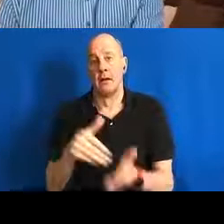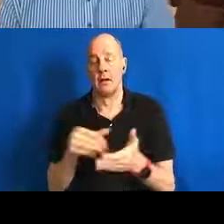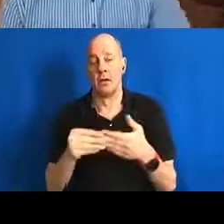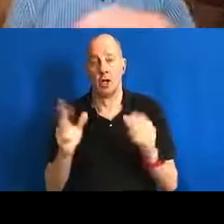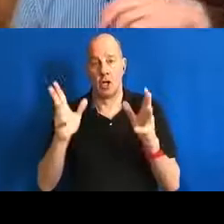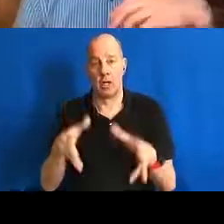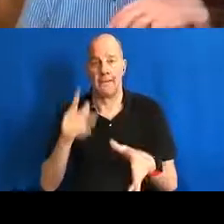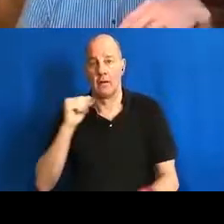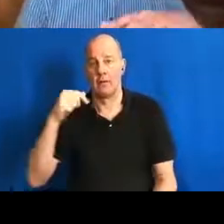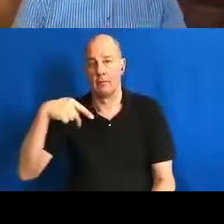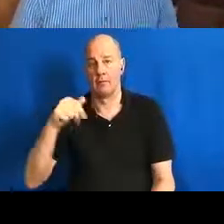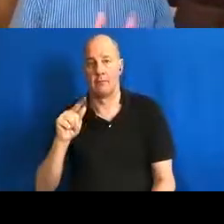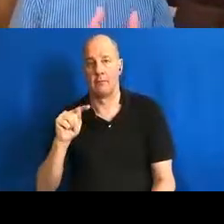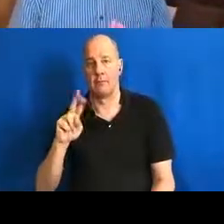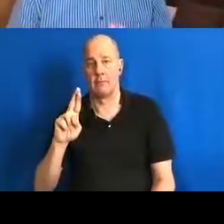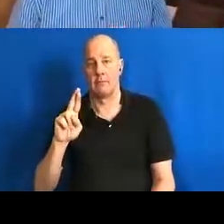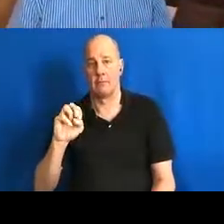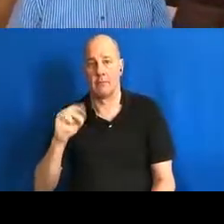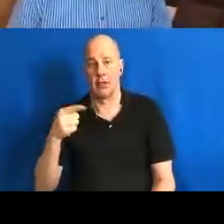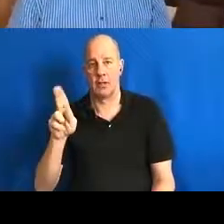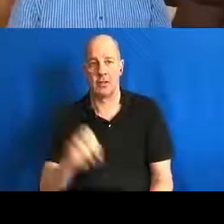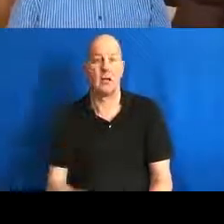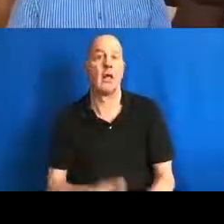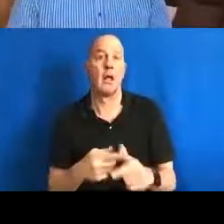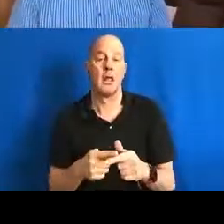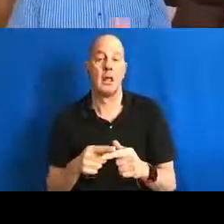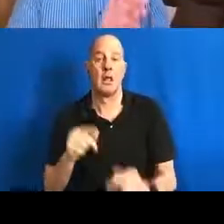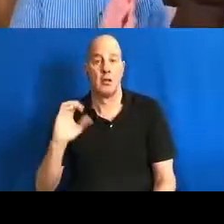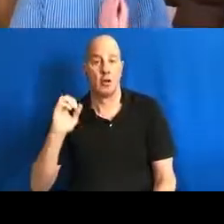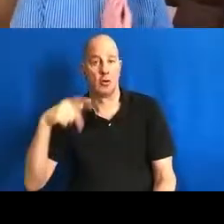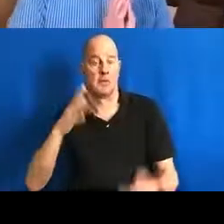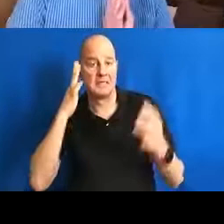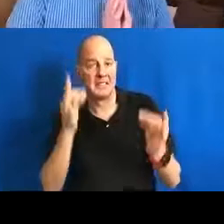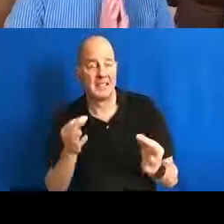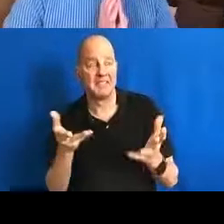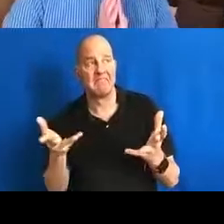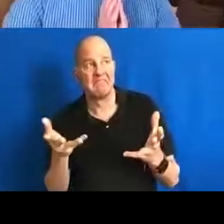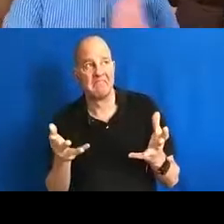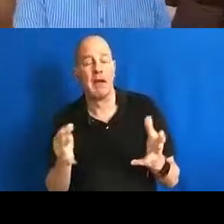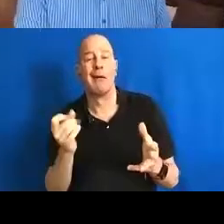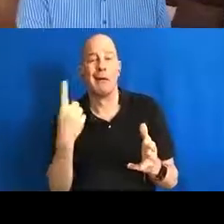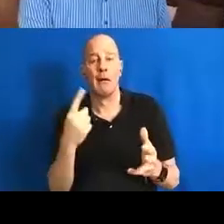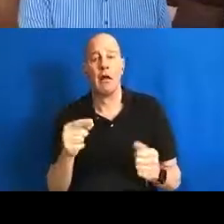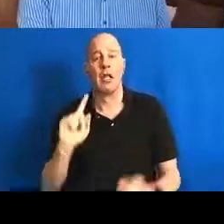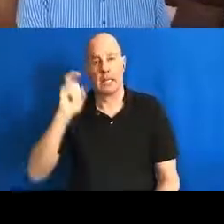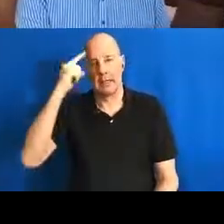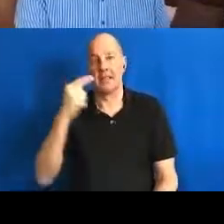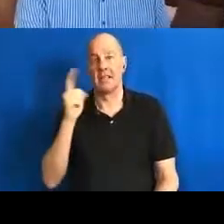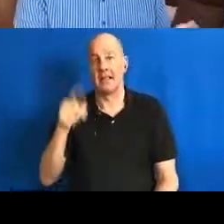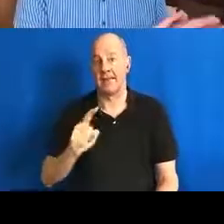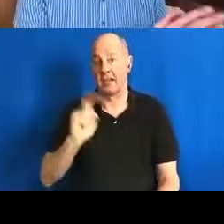patronage. And so the cooperative has decided, you know what, even though the government says we have to give